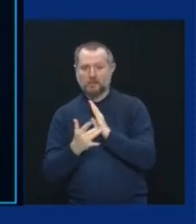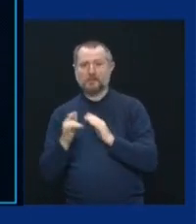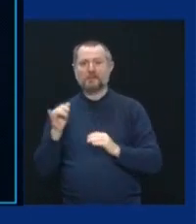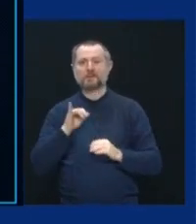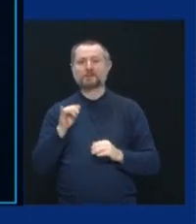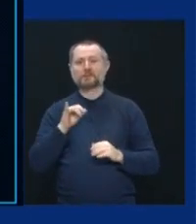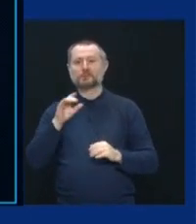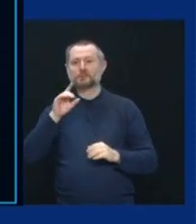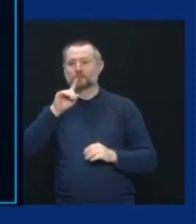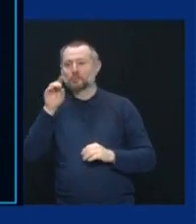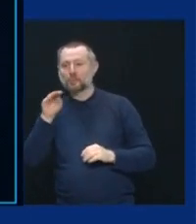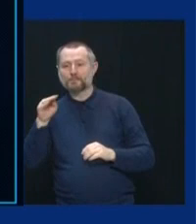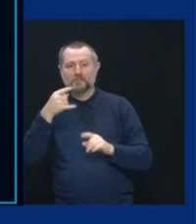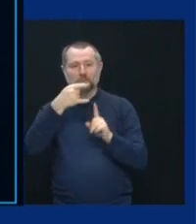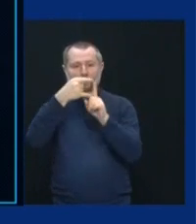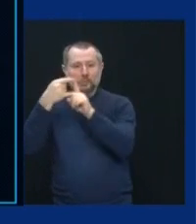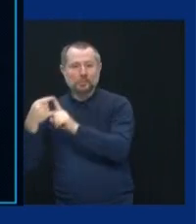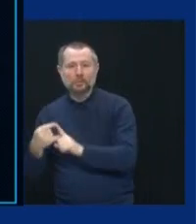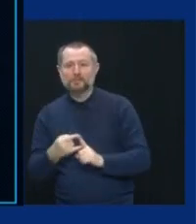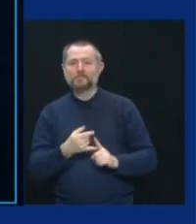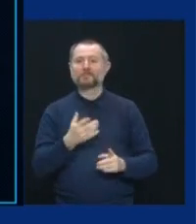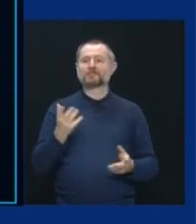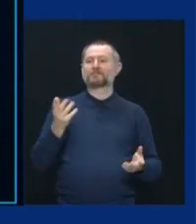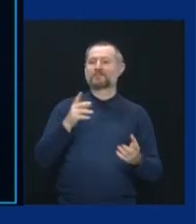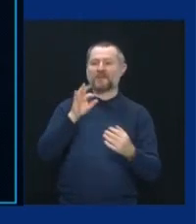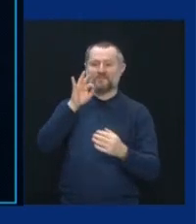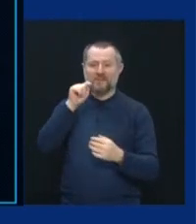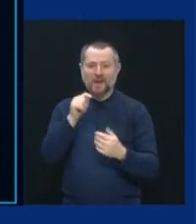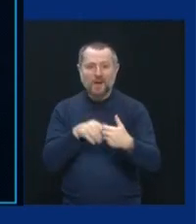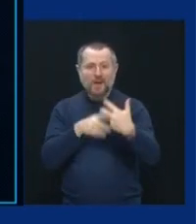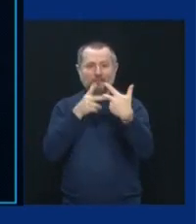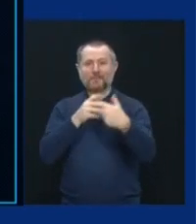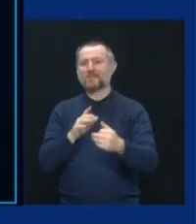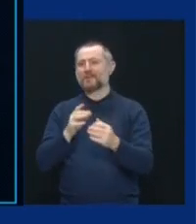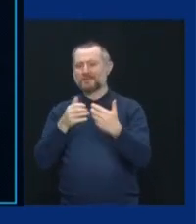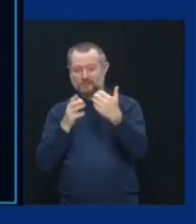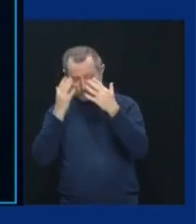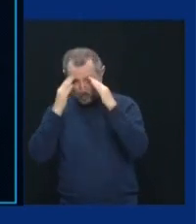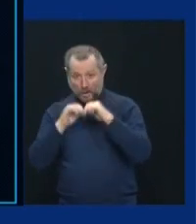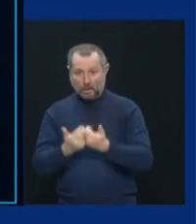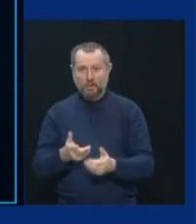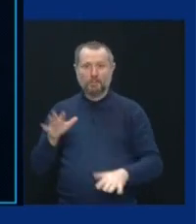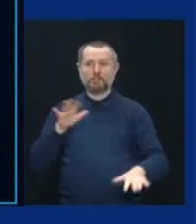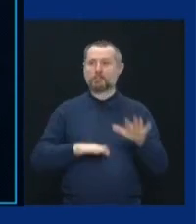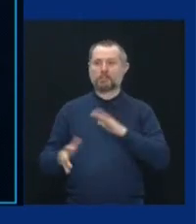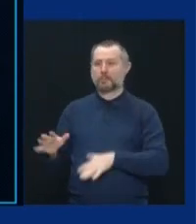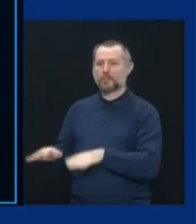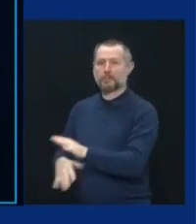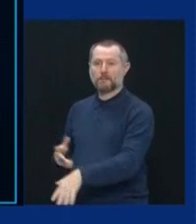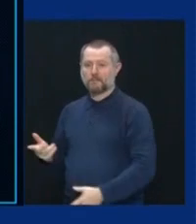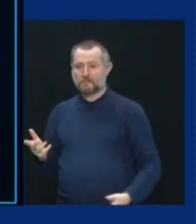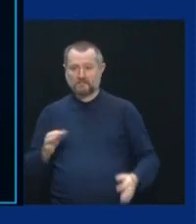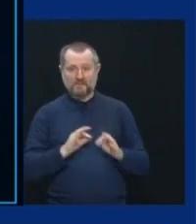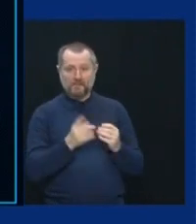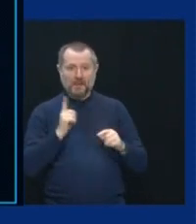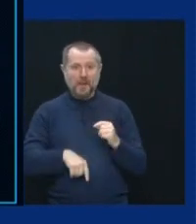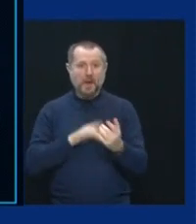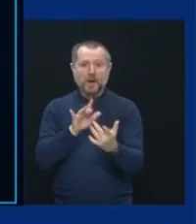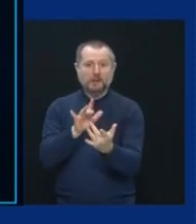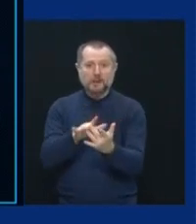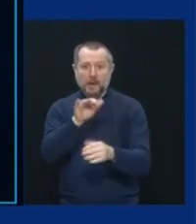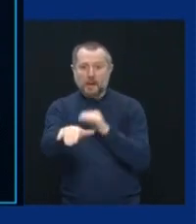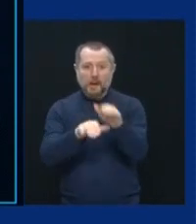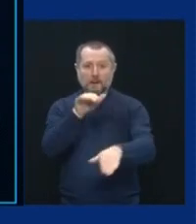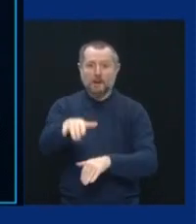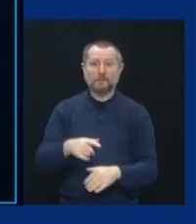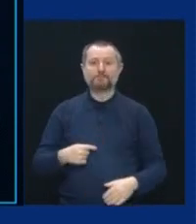on FaceTime. I mean, it doesn't work that way. So I understand fully how